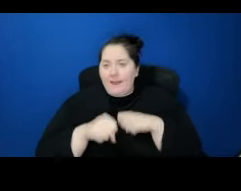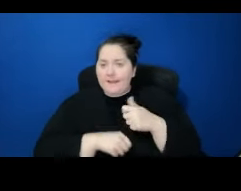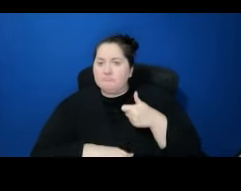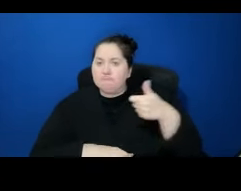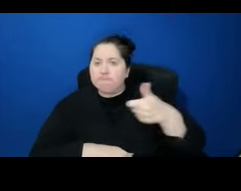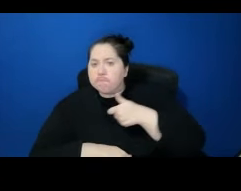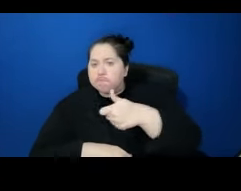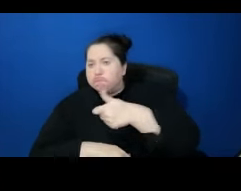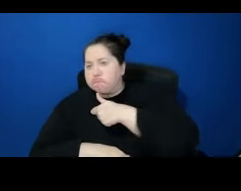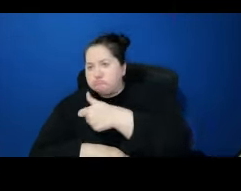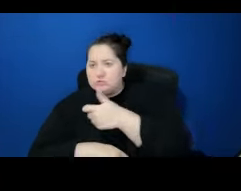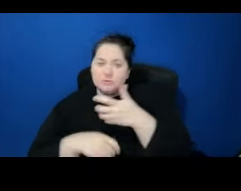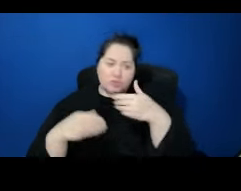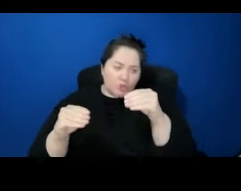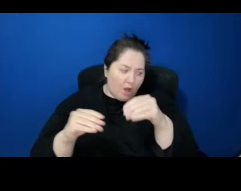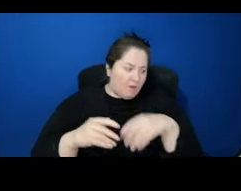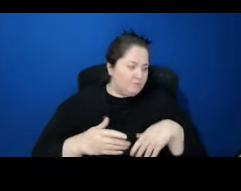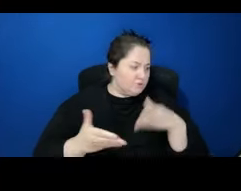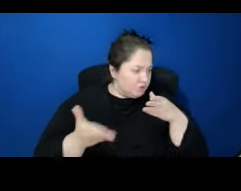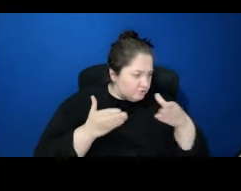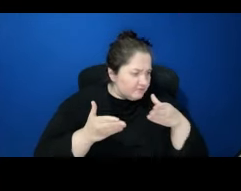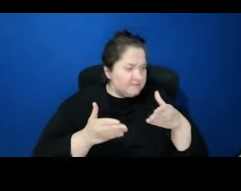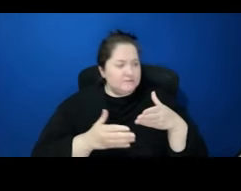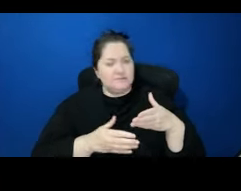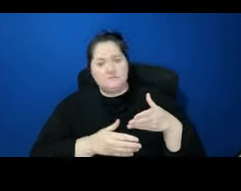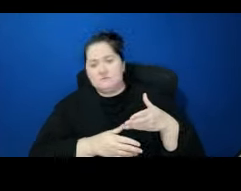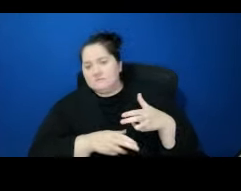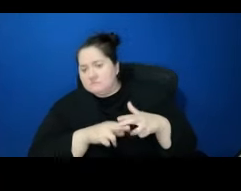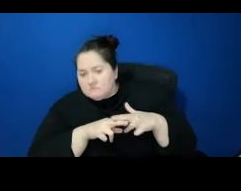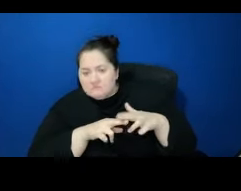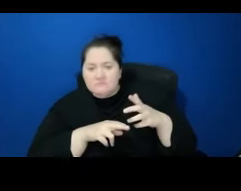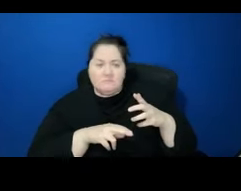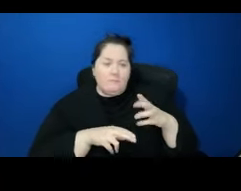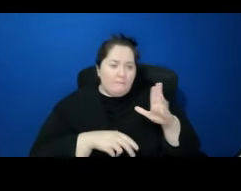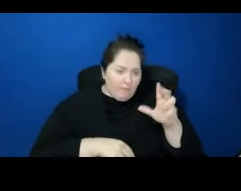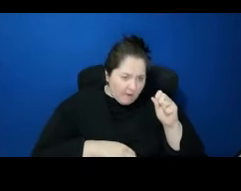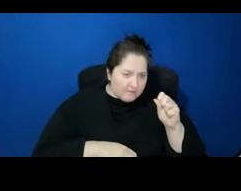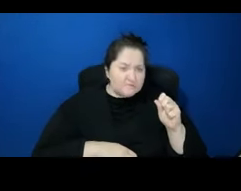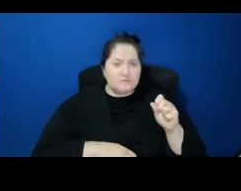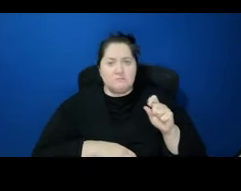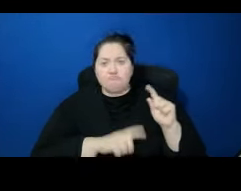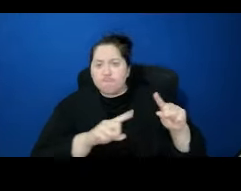like shops and services and transit and parks.